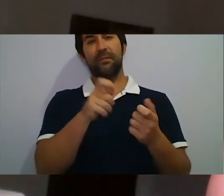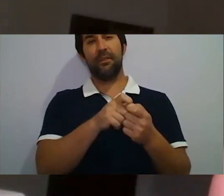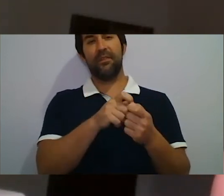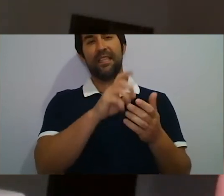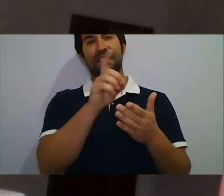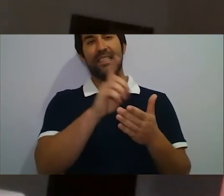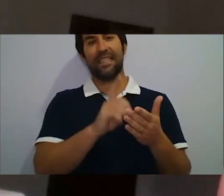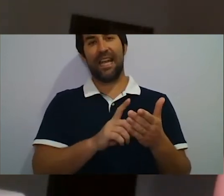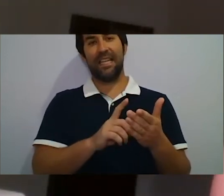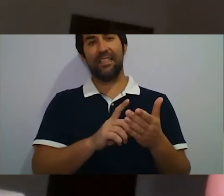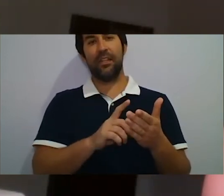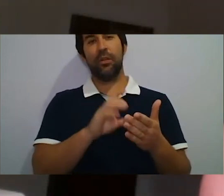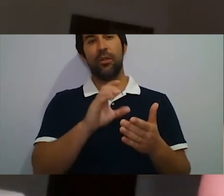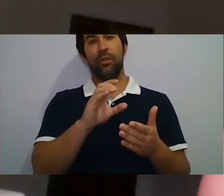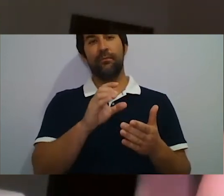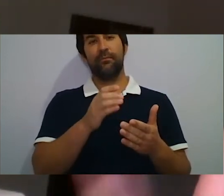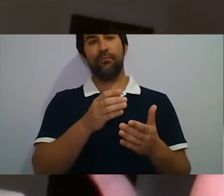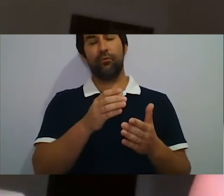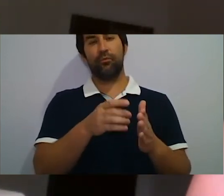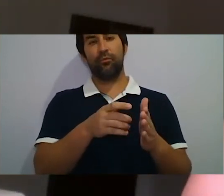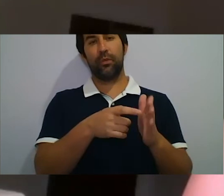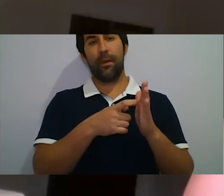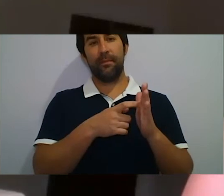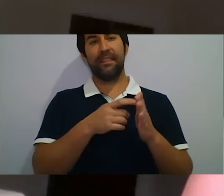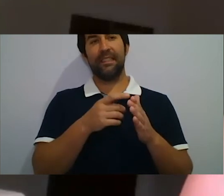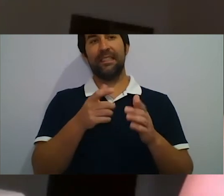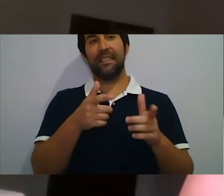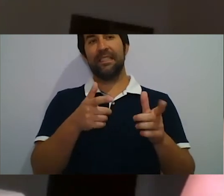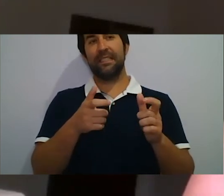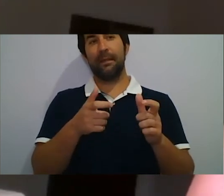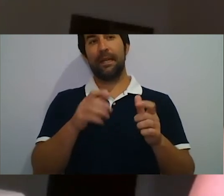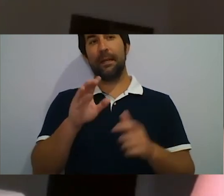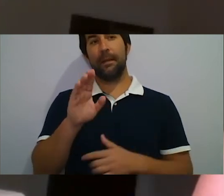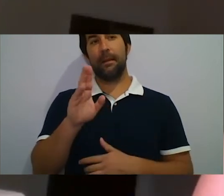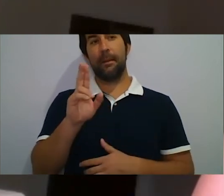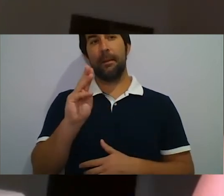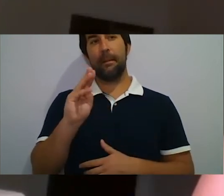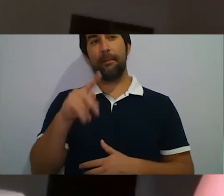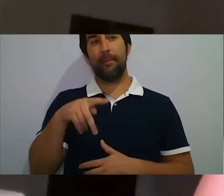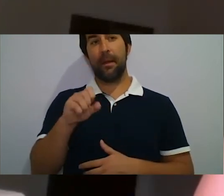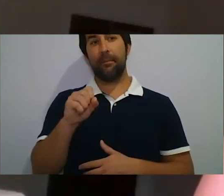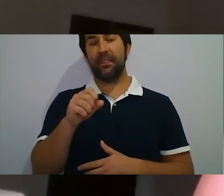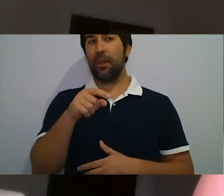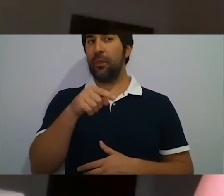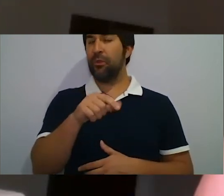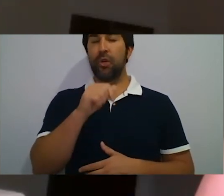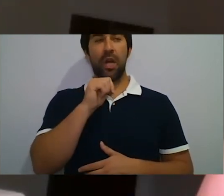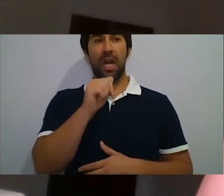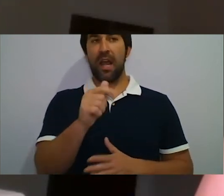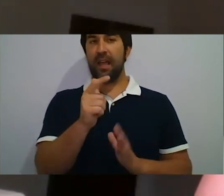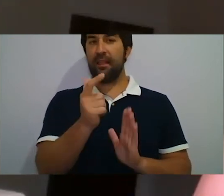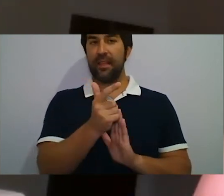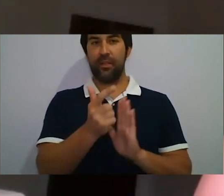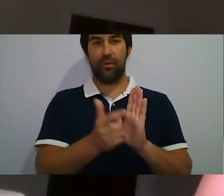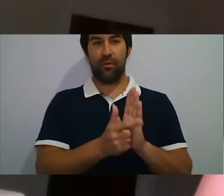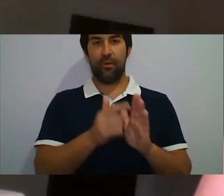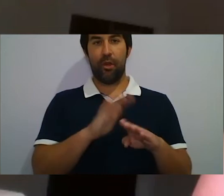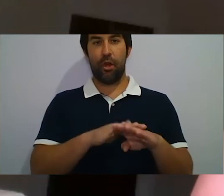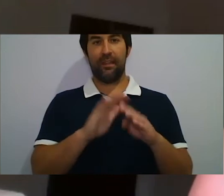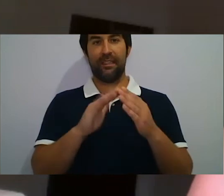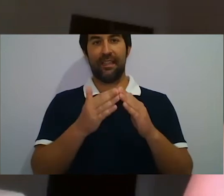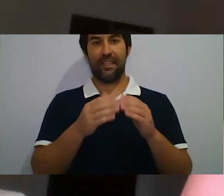there's a density of pedestrians in that area? Are there other planned projects in the area that we can leverage off of and try and really maximize that investment? Can